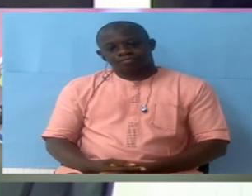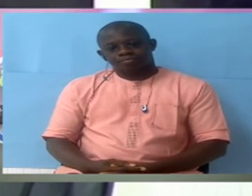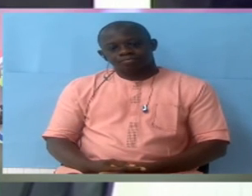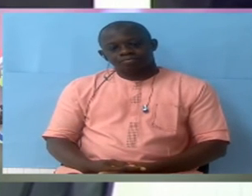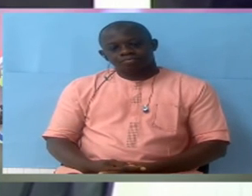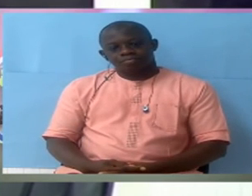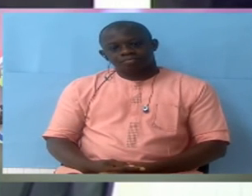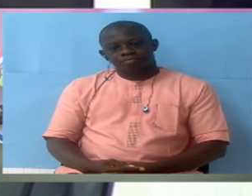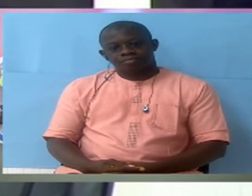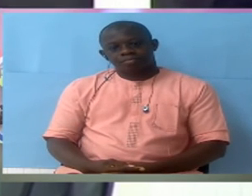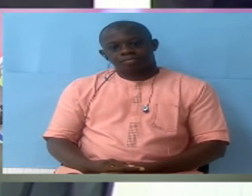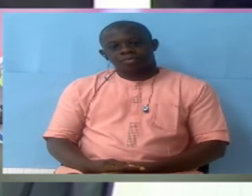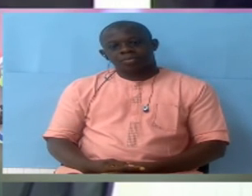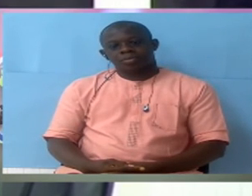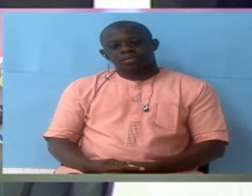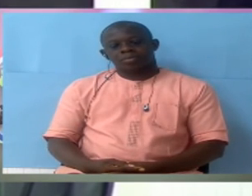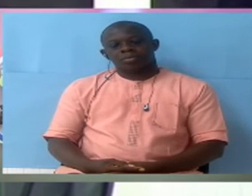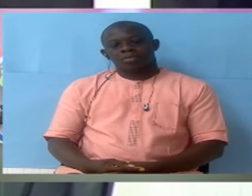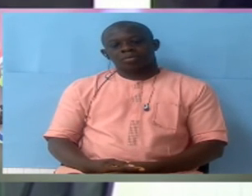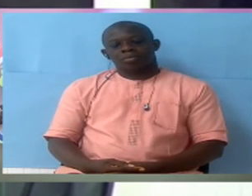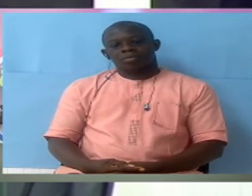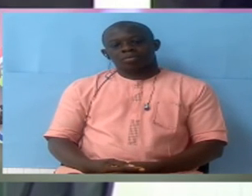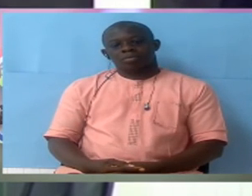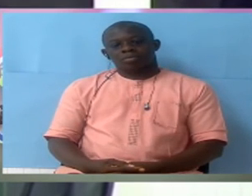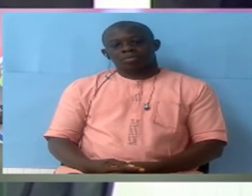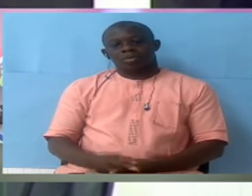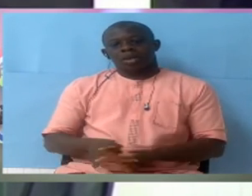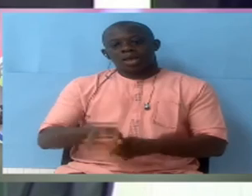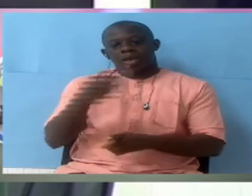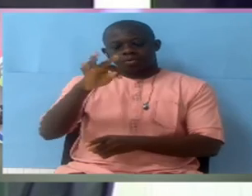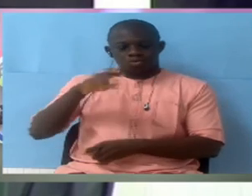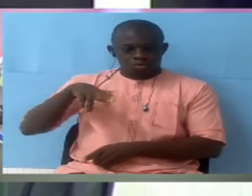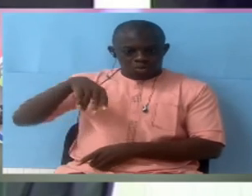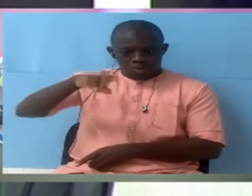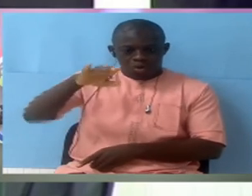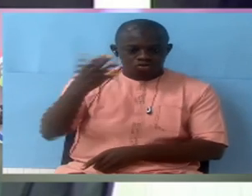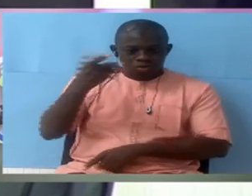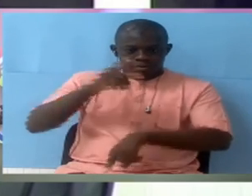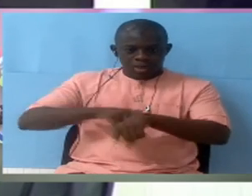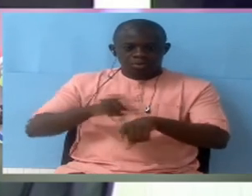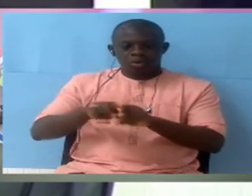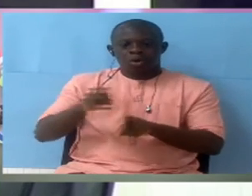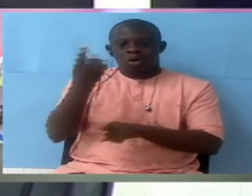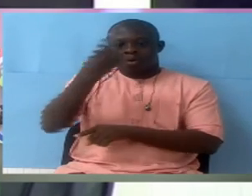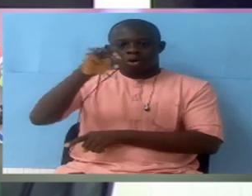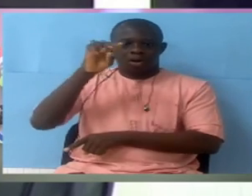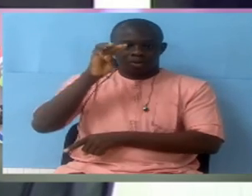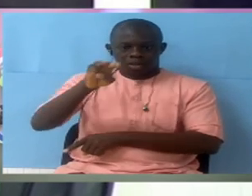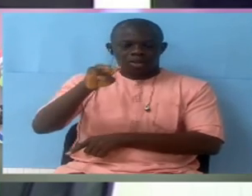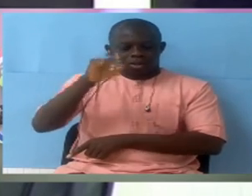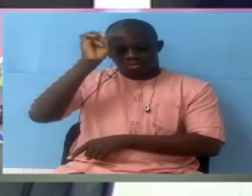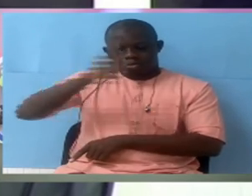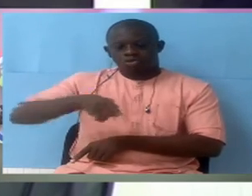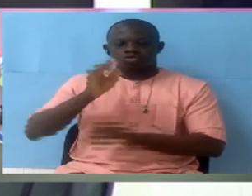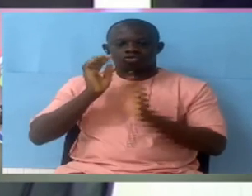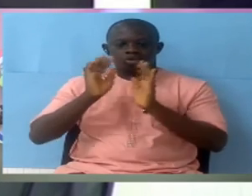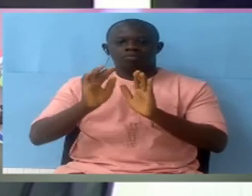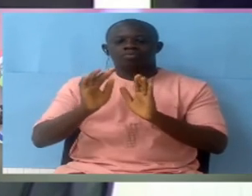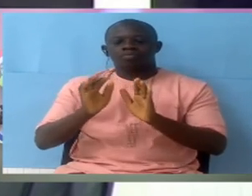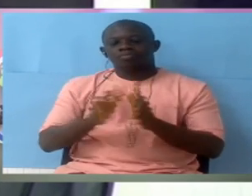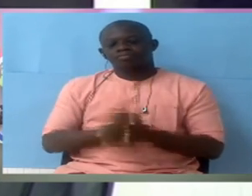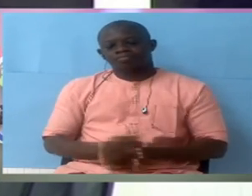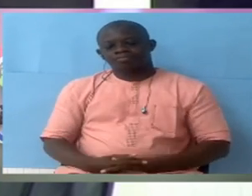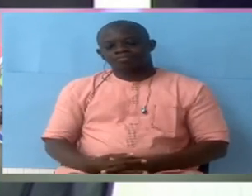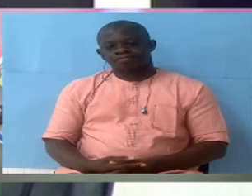to even to walk sometimes. Leg leg sax pour dox. 100 meters I have to stop. Pour dox lu sori touti sax fokh